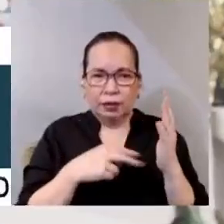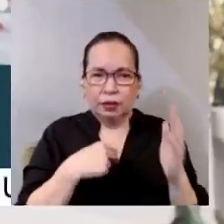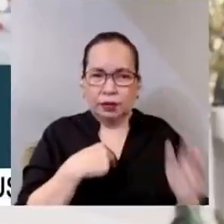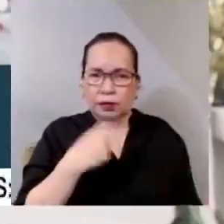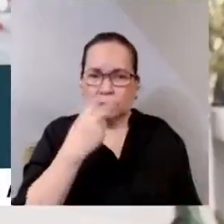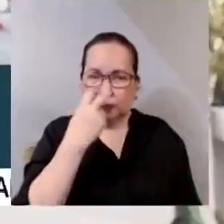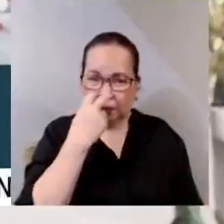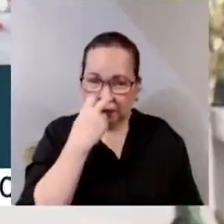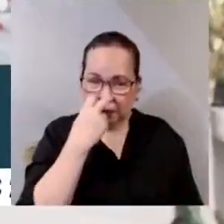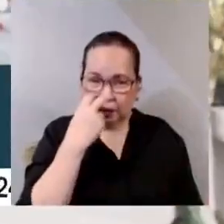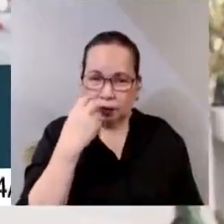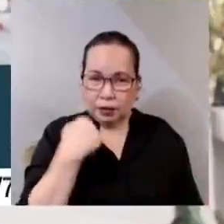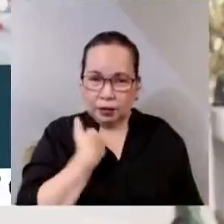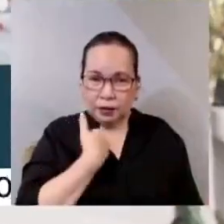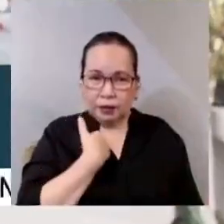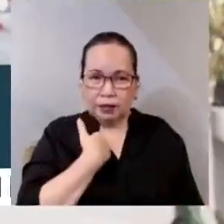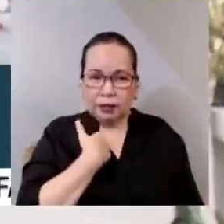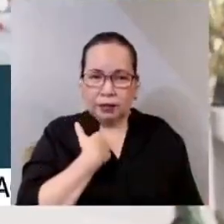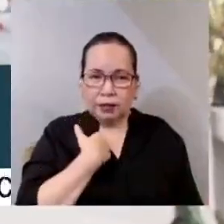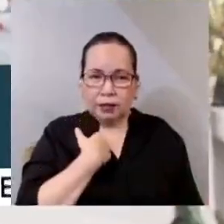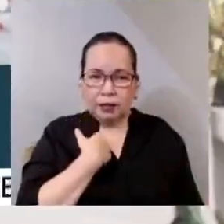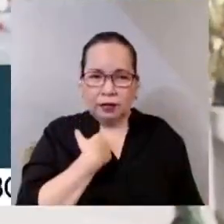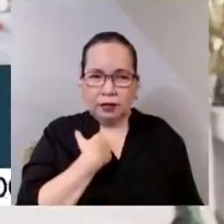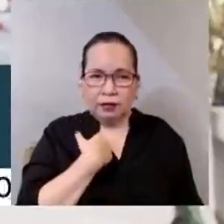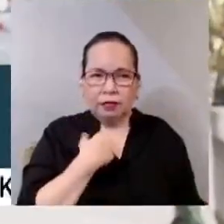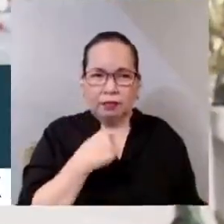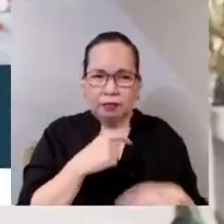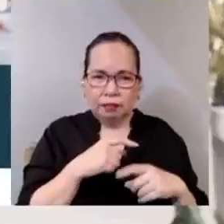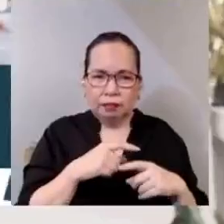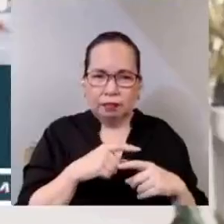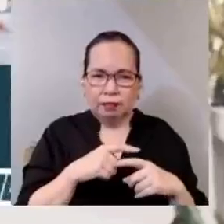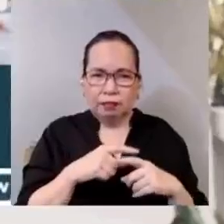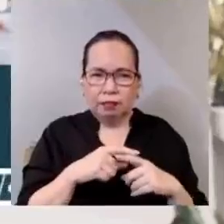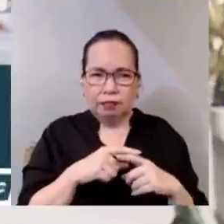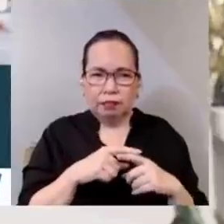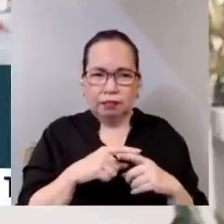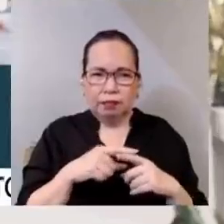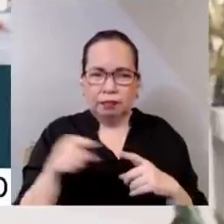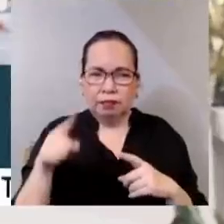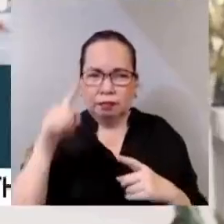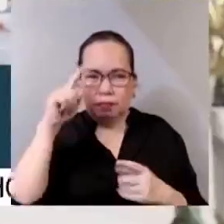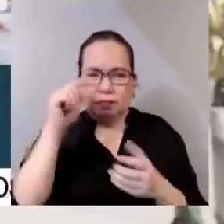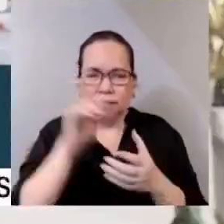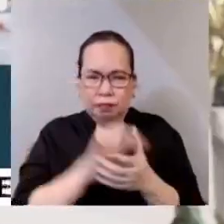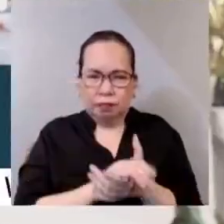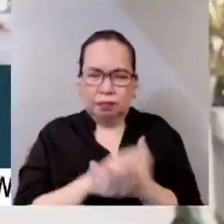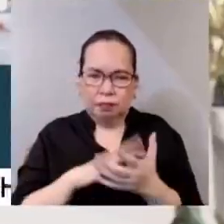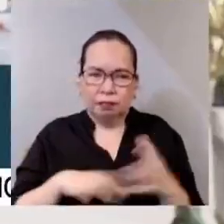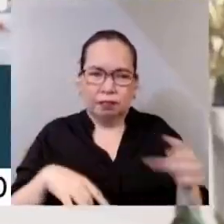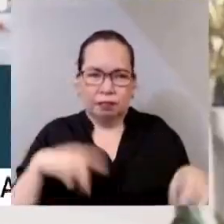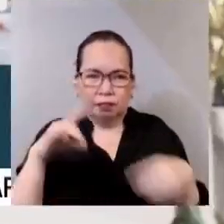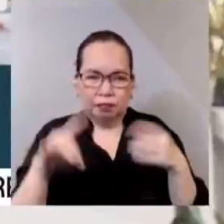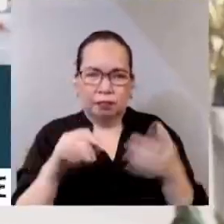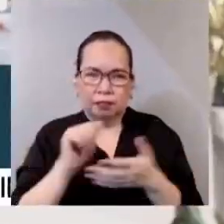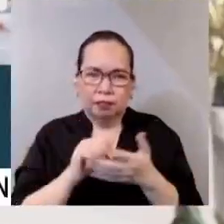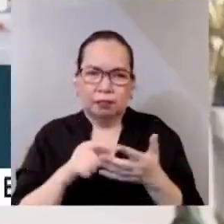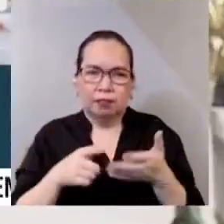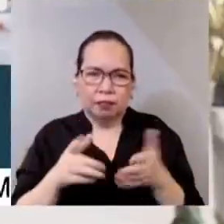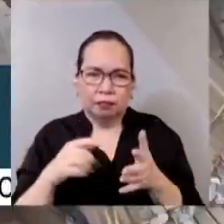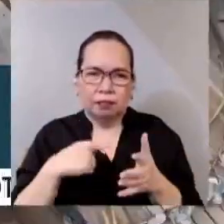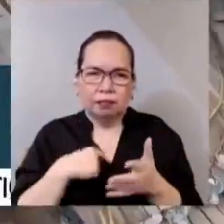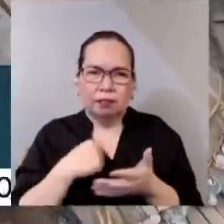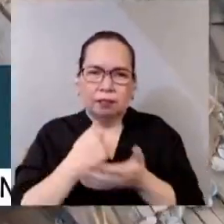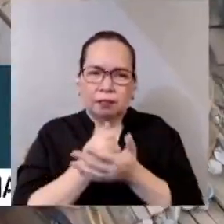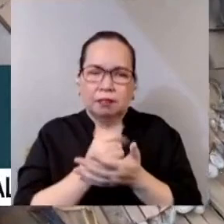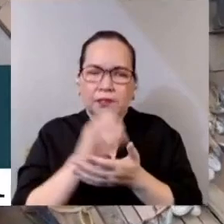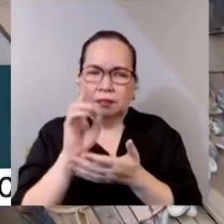he believed in my contribution and my artwork and allowed me to help design one of the trolls in West